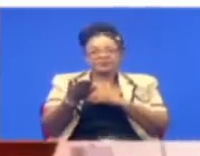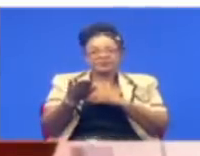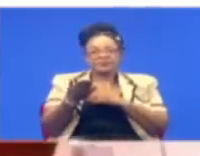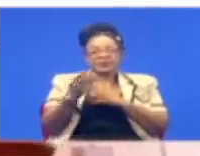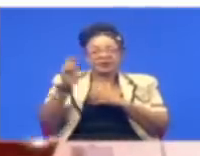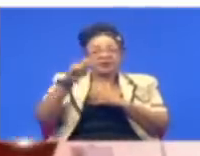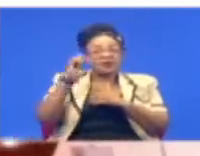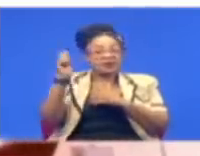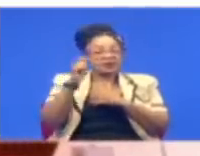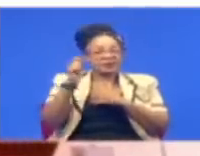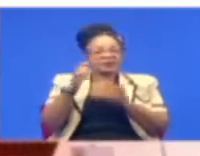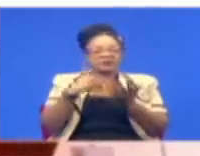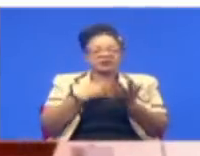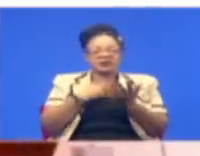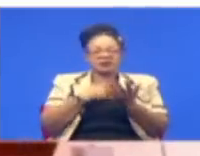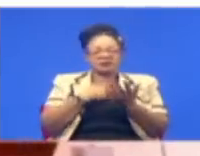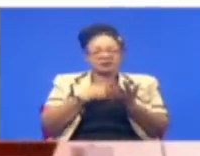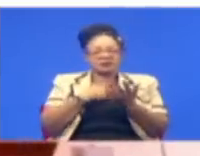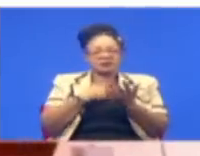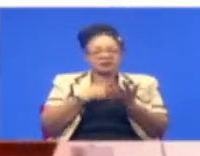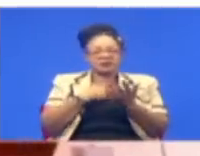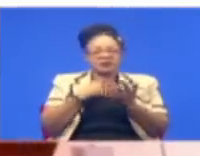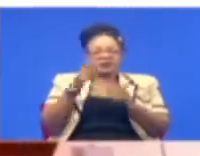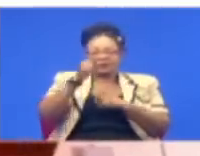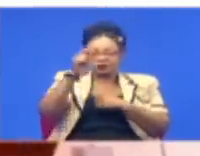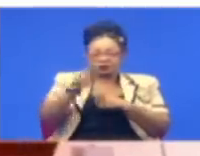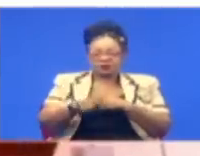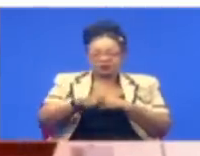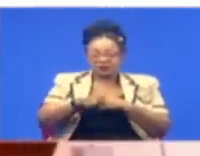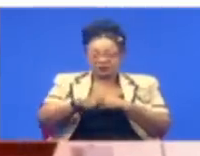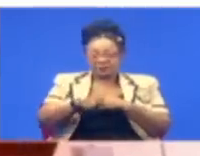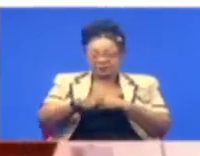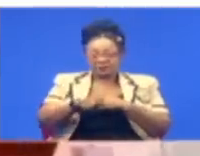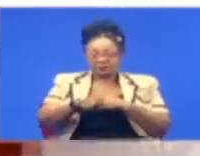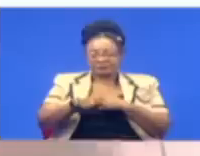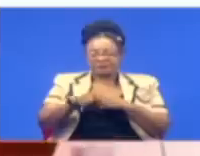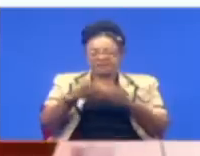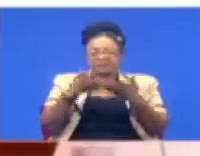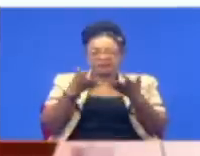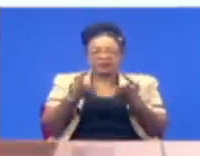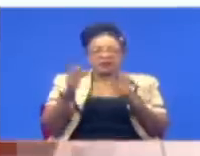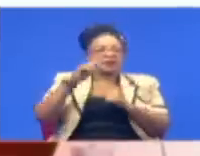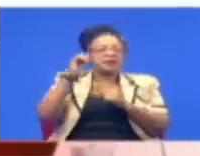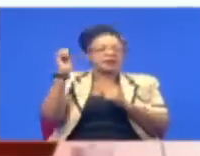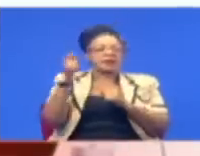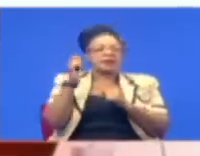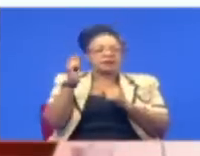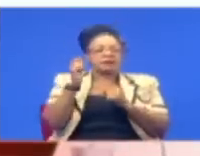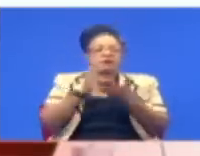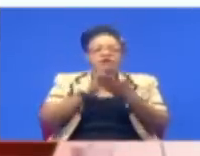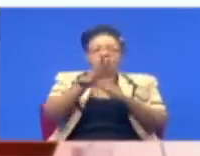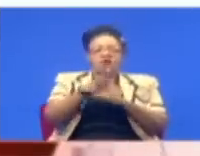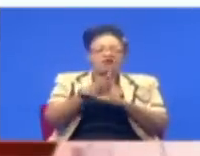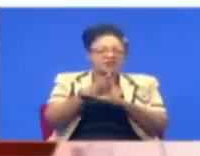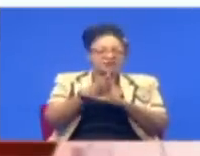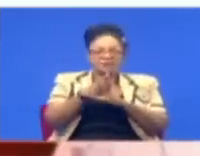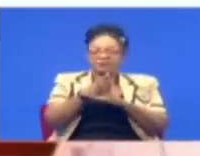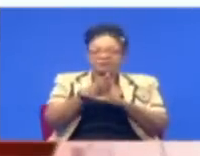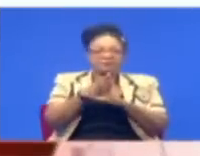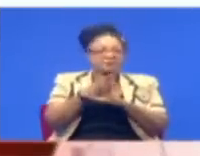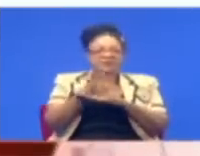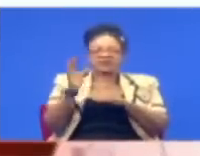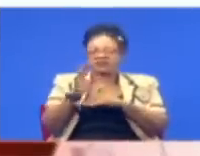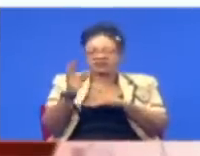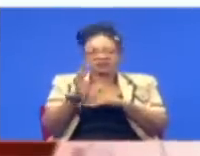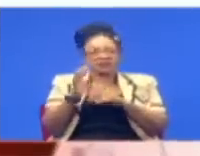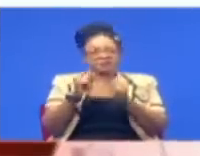Kenya has had, the judiciary has been in existence in Kenya for over a century,